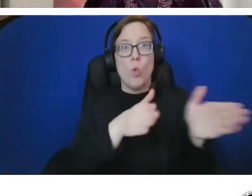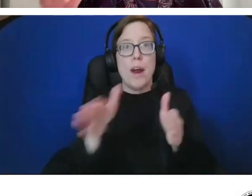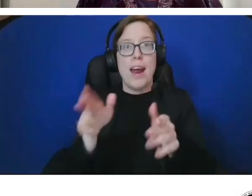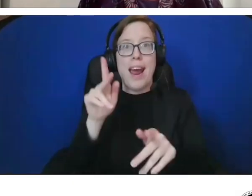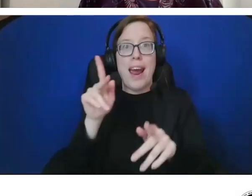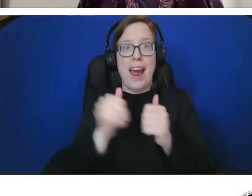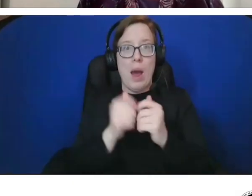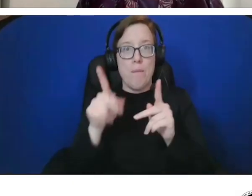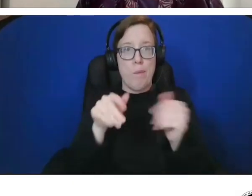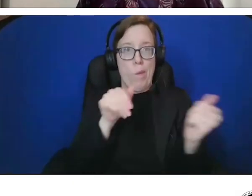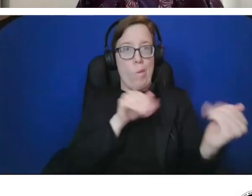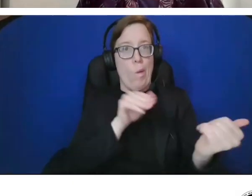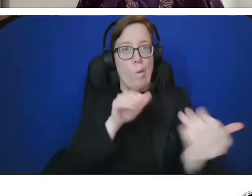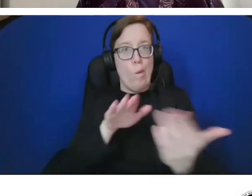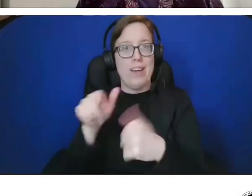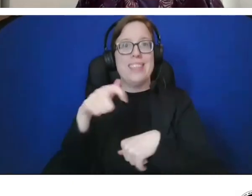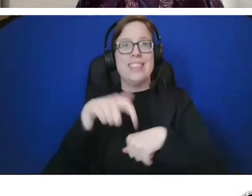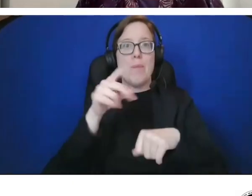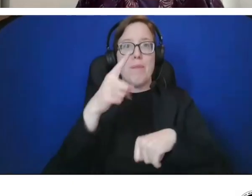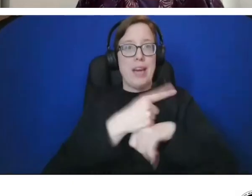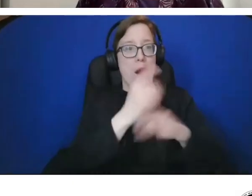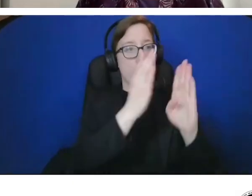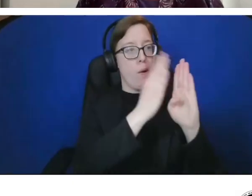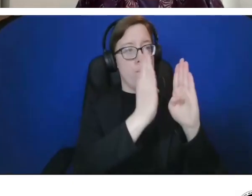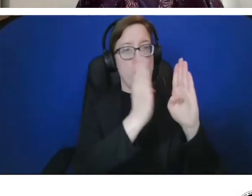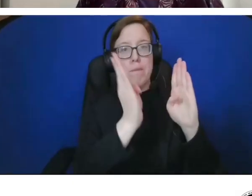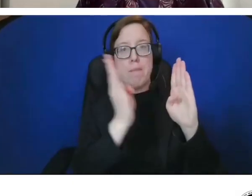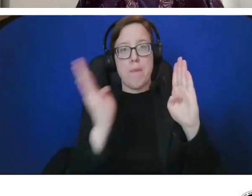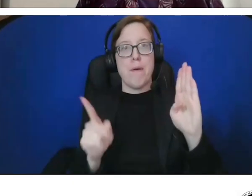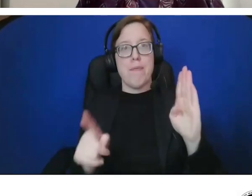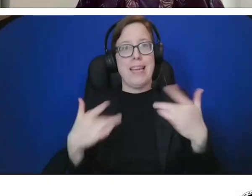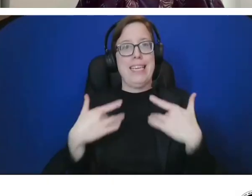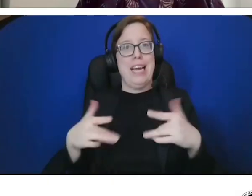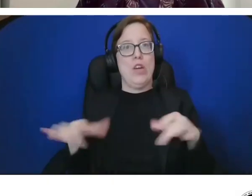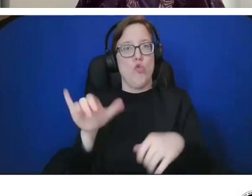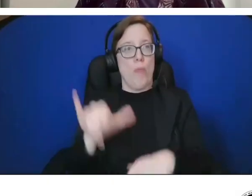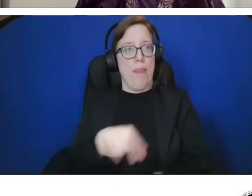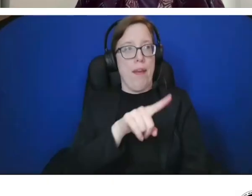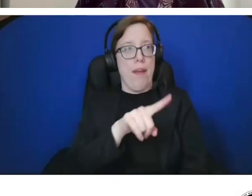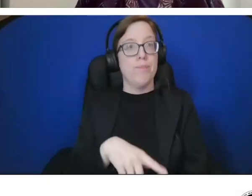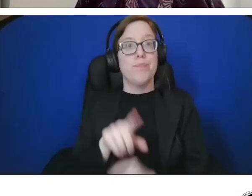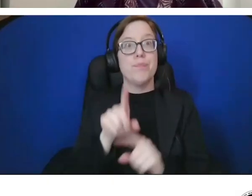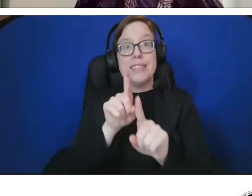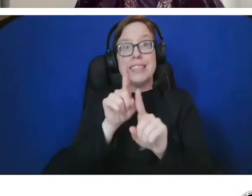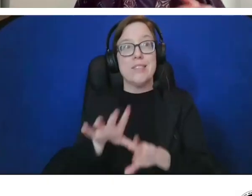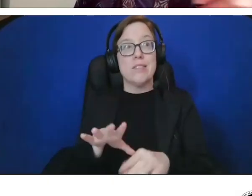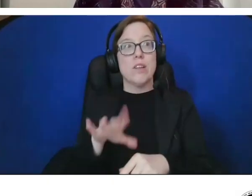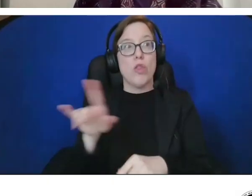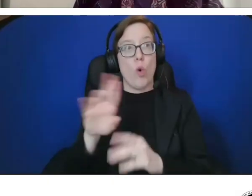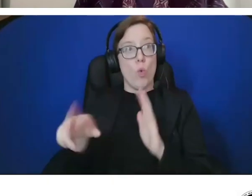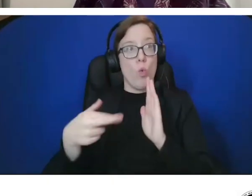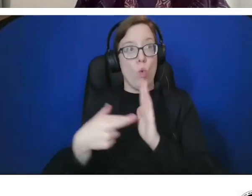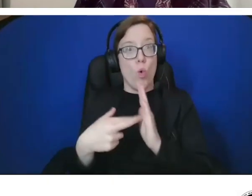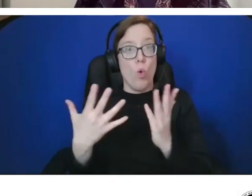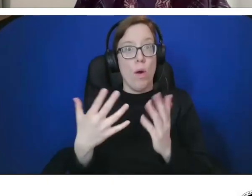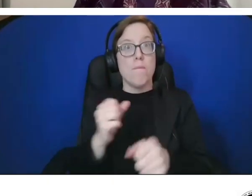different ways people approach this and the times of the day that they tended to do it. So interveners have the role to make sure that